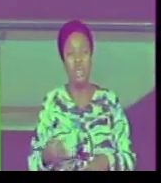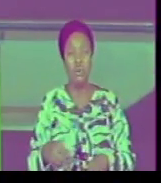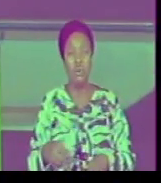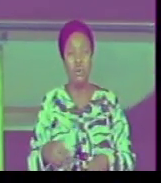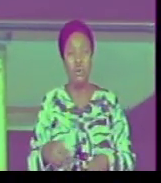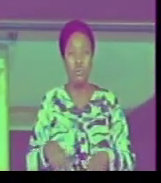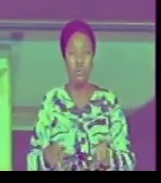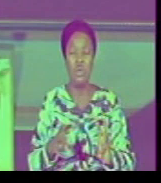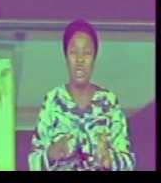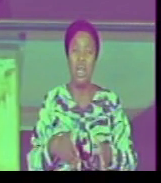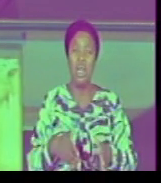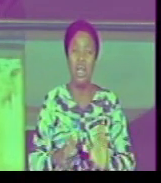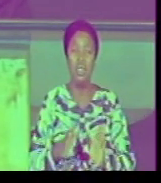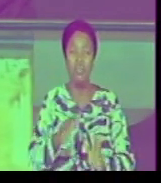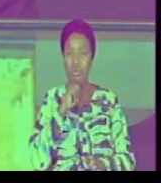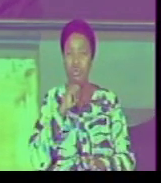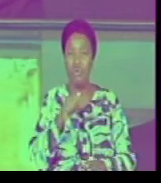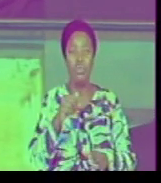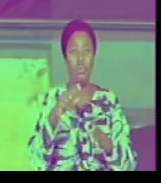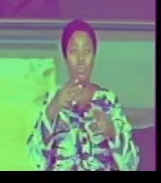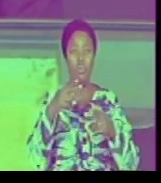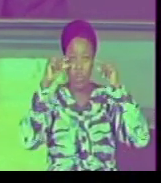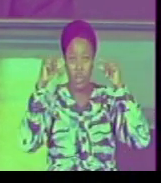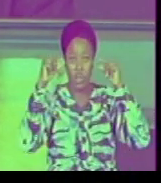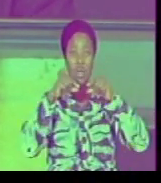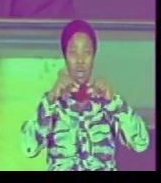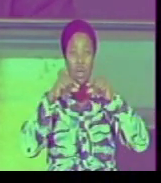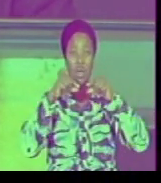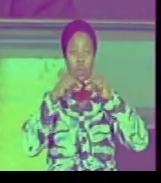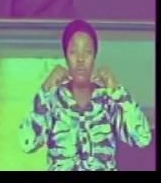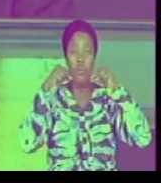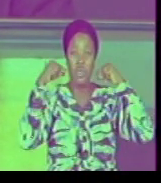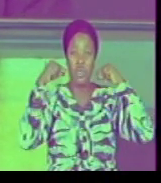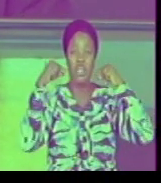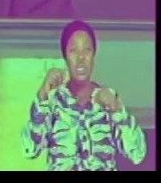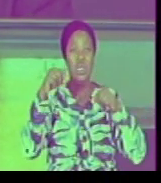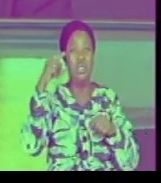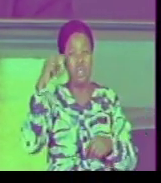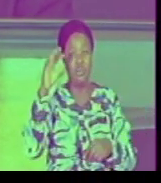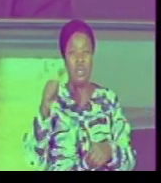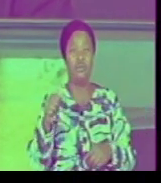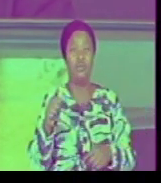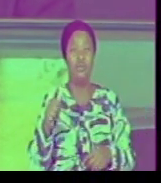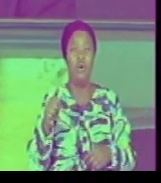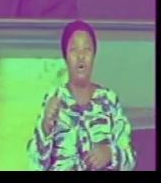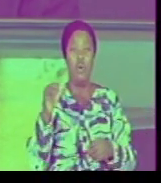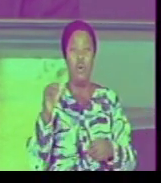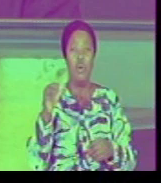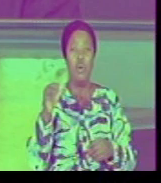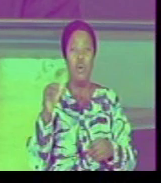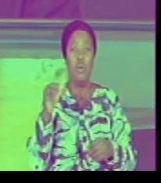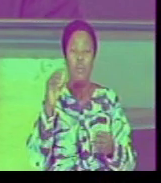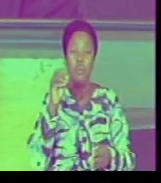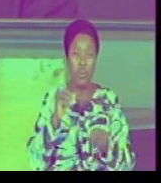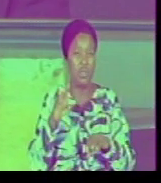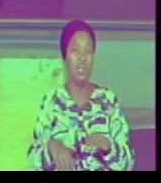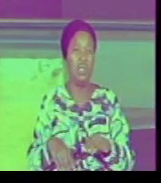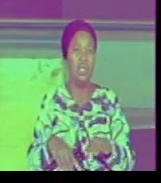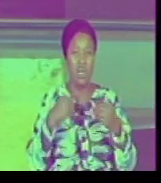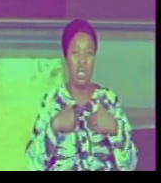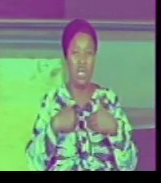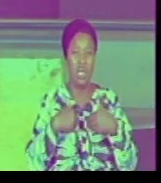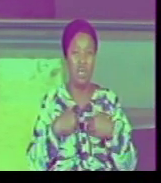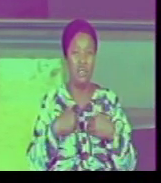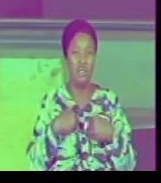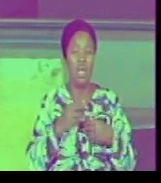himself lower than he ought to think, and thinking like Aaron. He has a peculiar position, that Moses, and